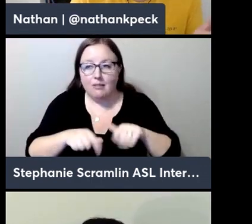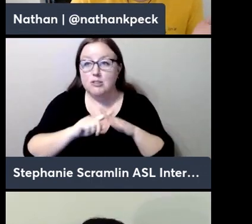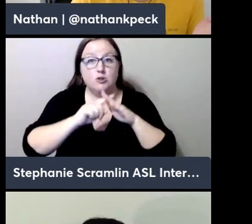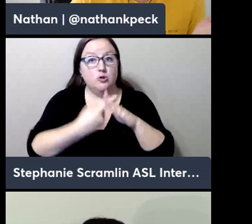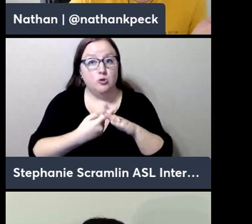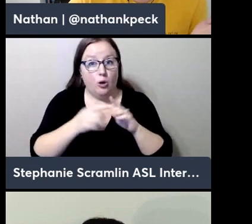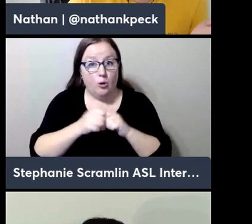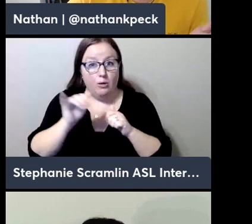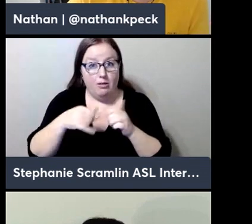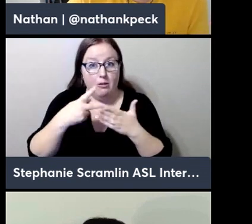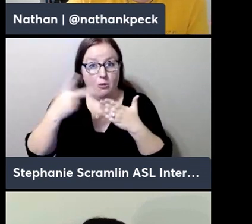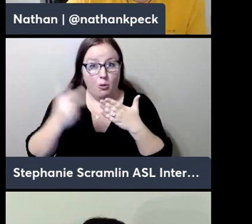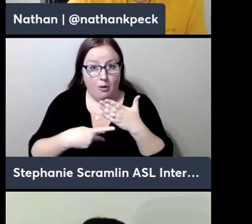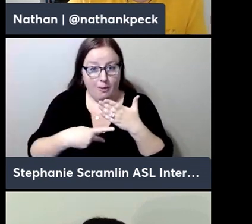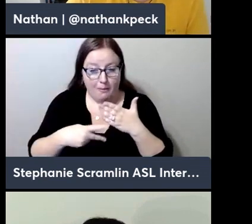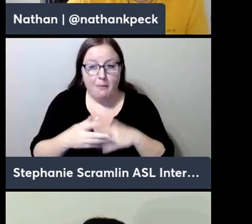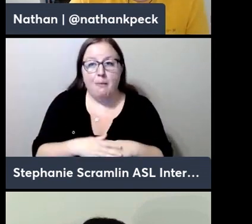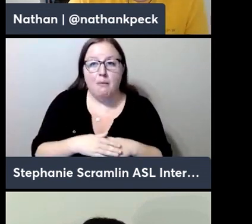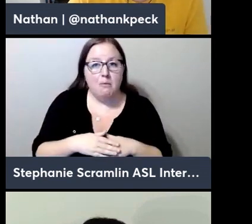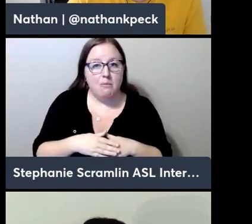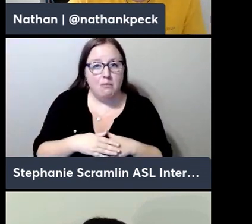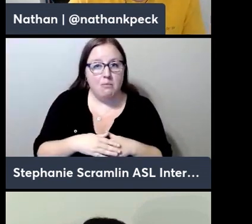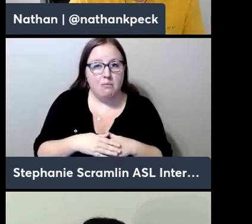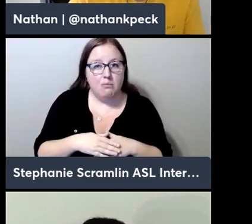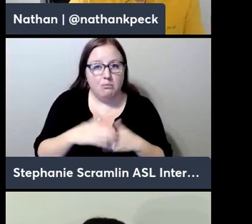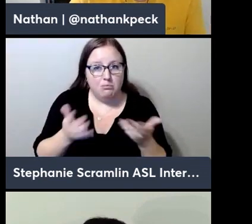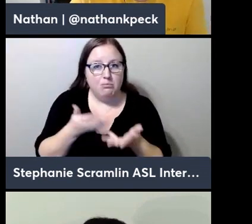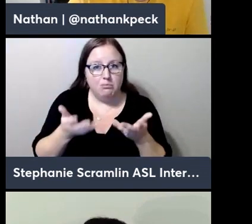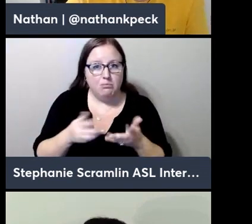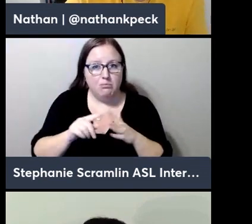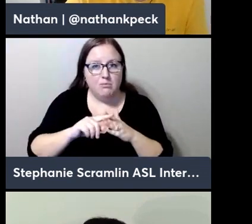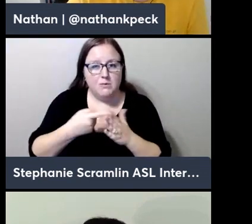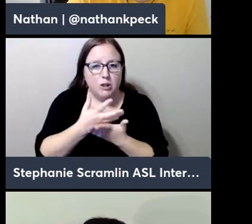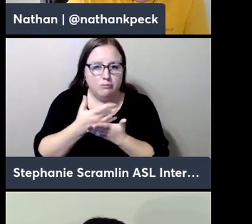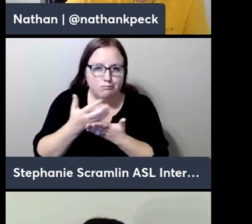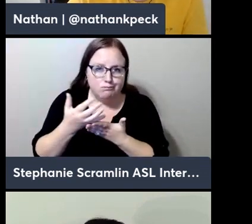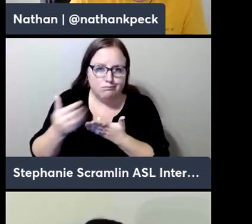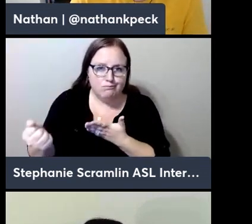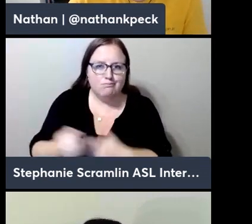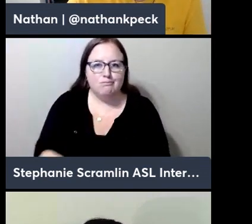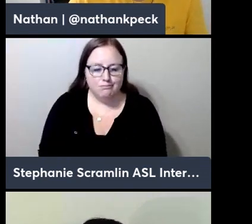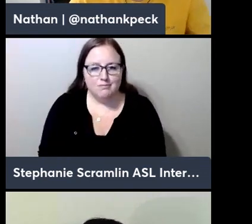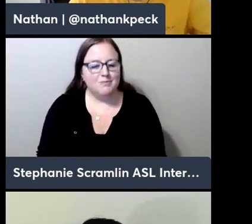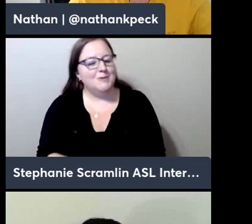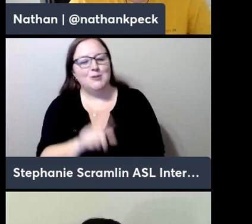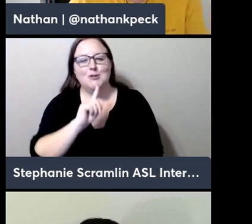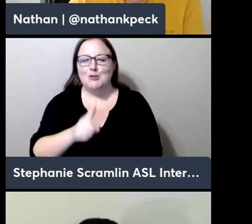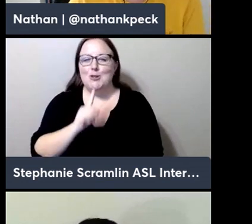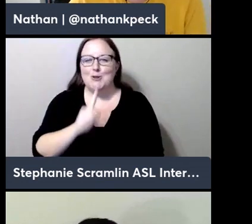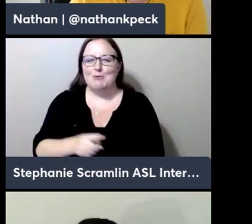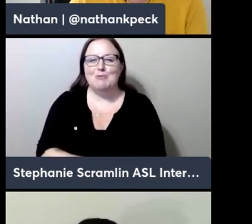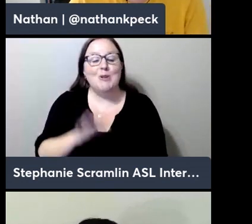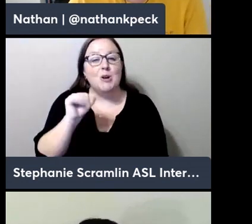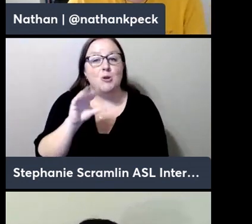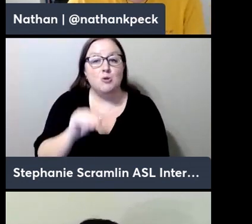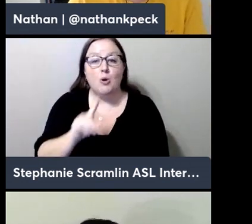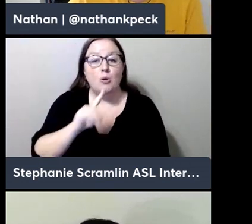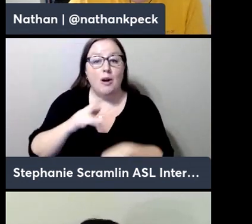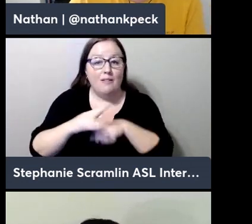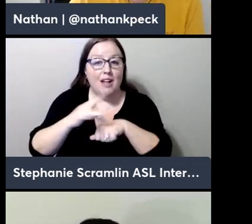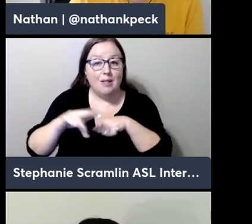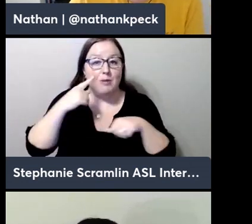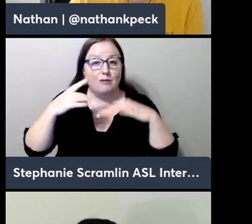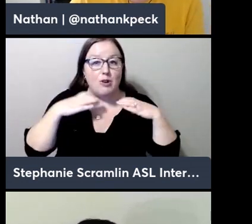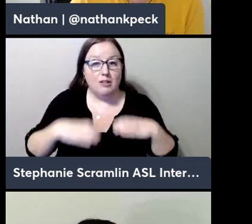this, let's start winding down a little bit. Absolutely. So, this is available to